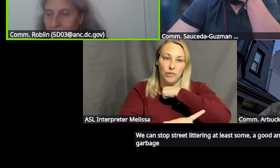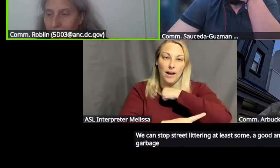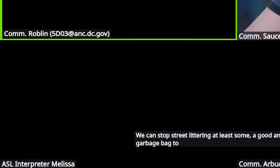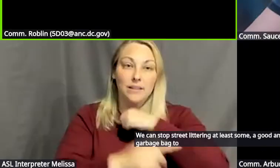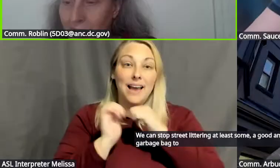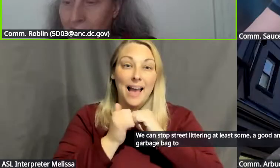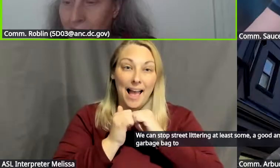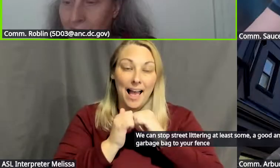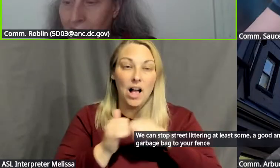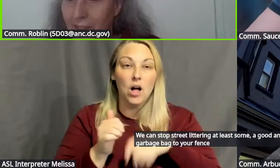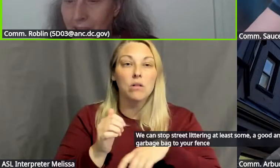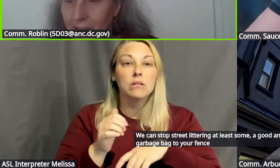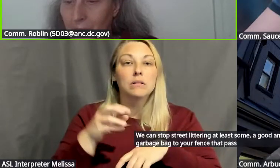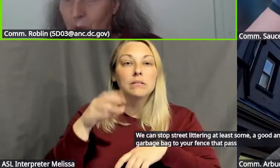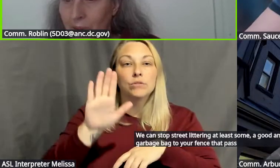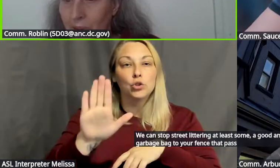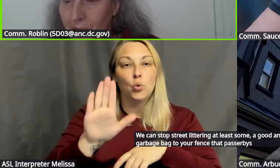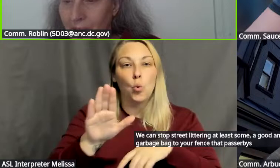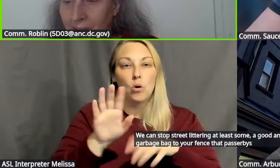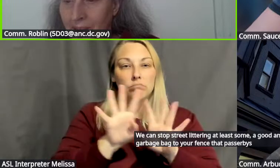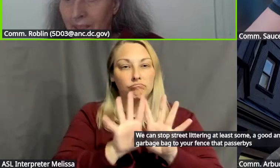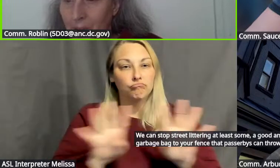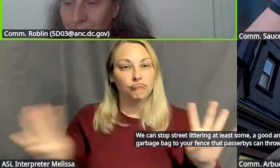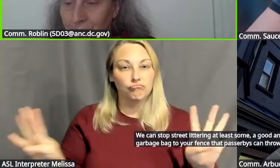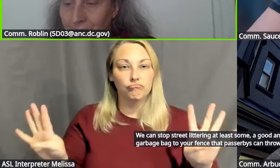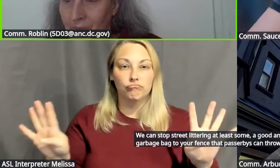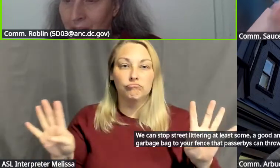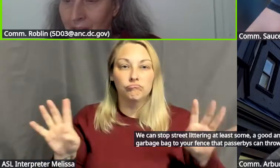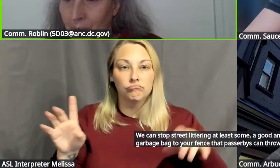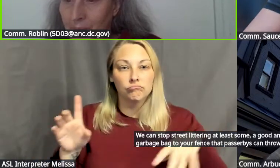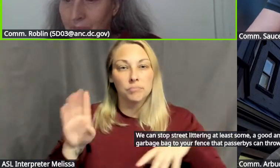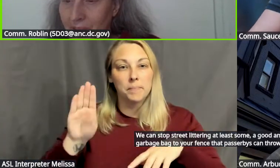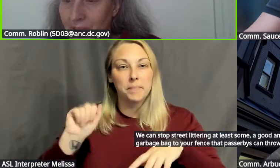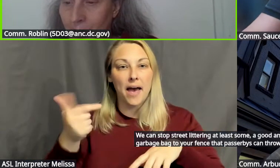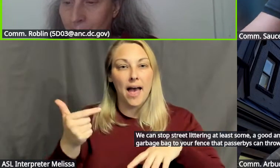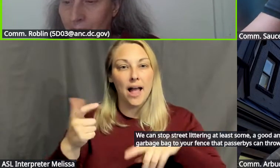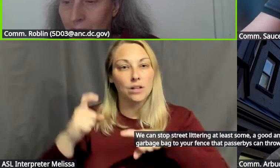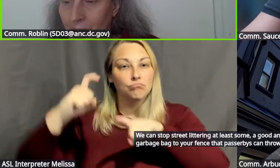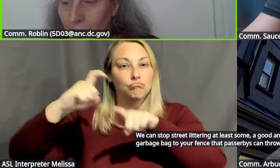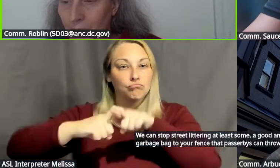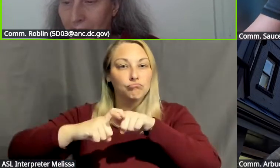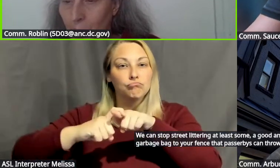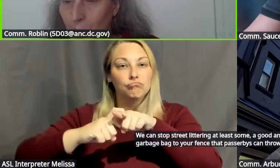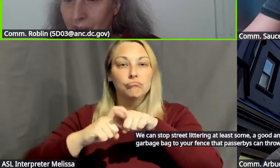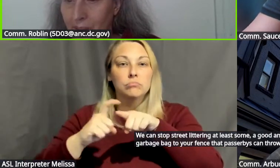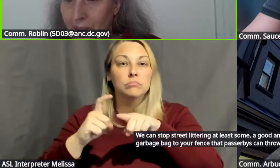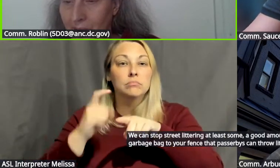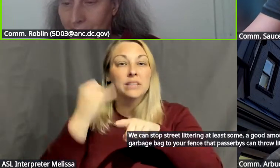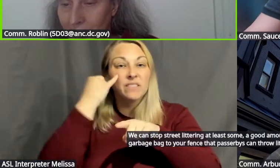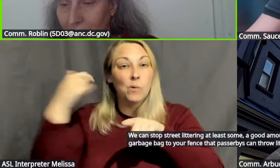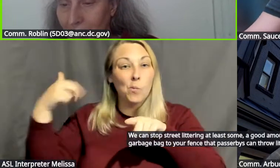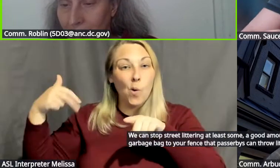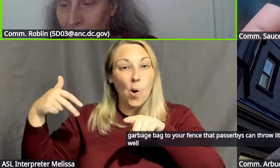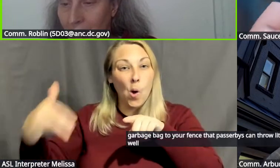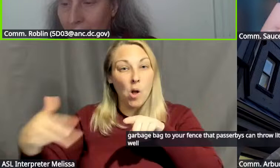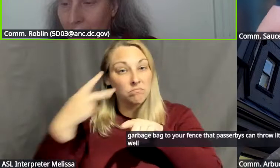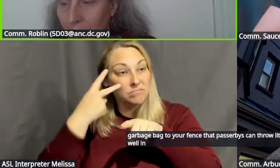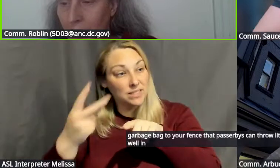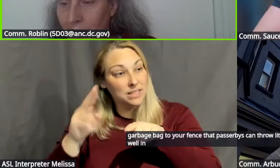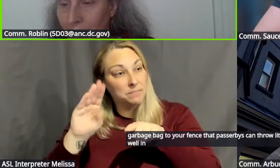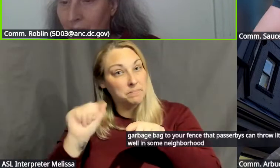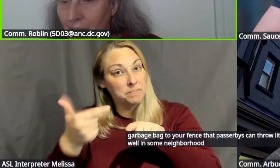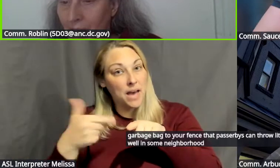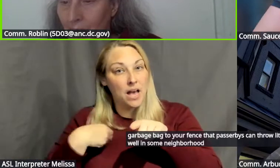that passerbys can throw litter in. This is working very well in some